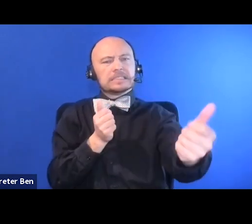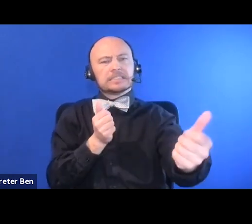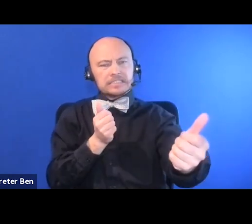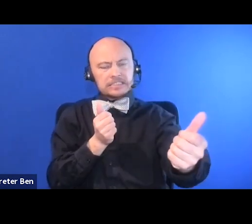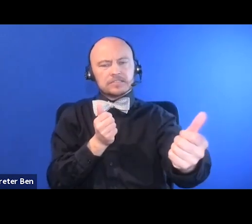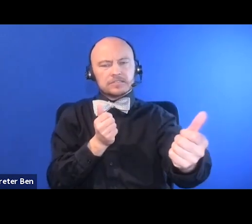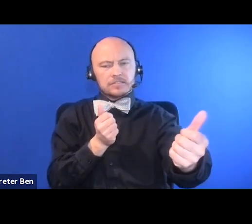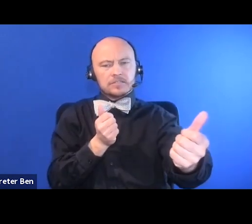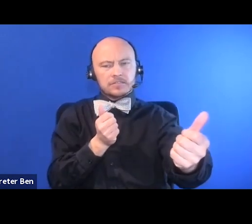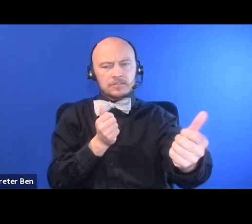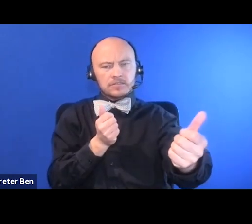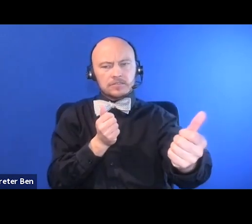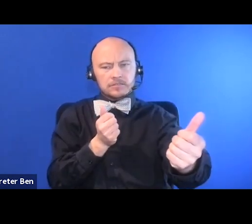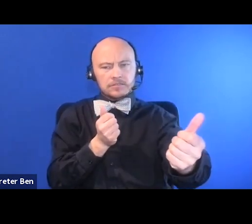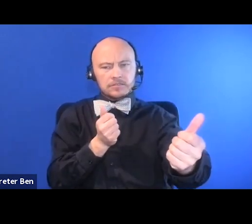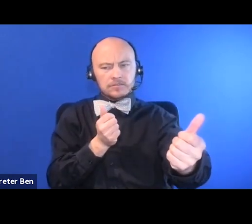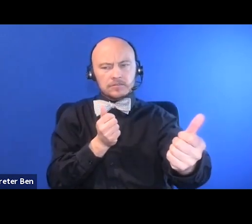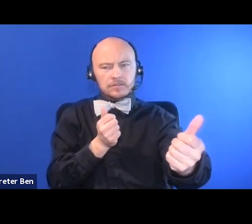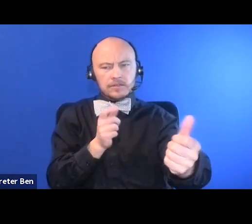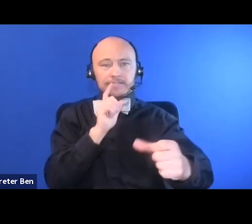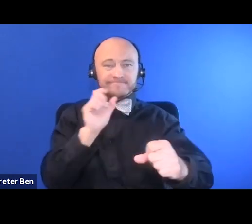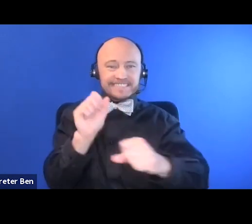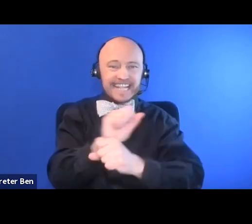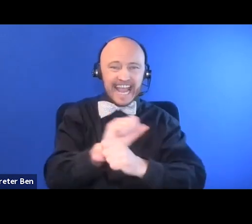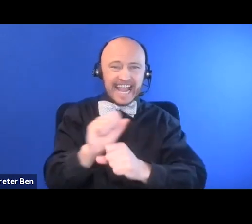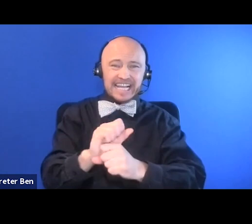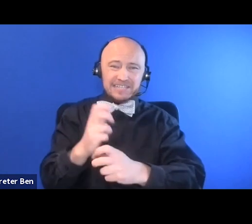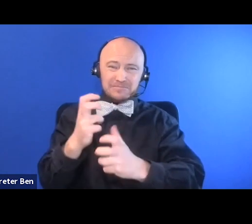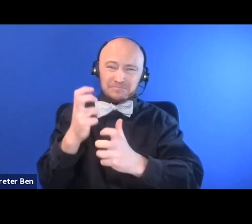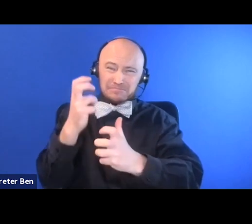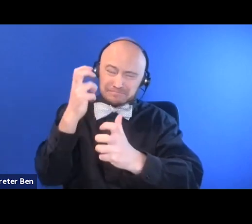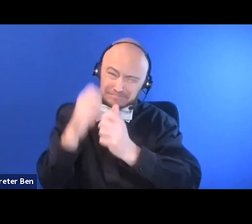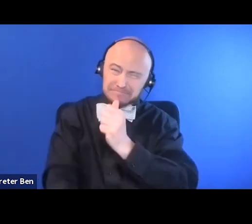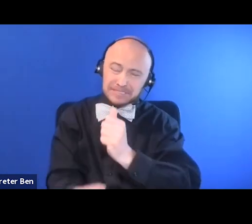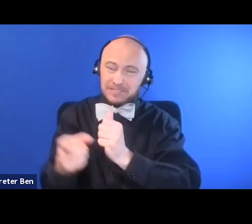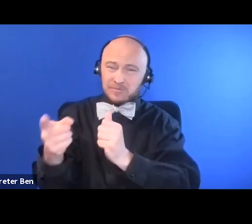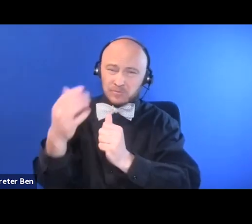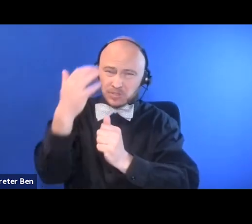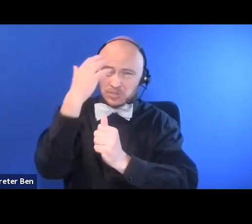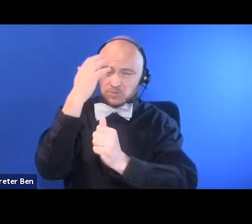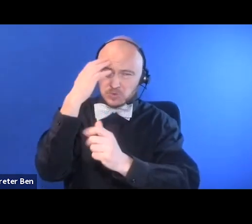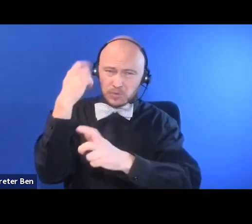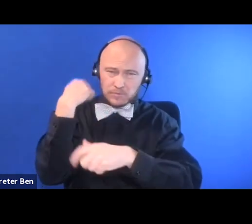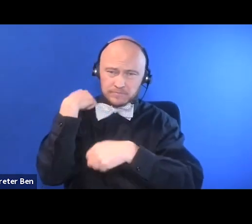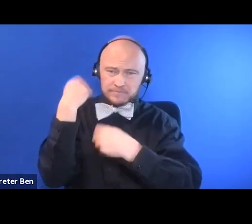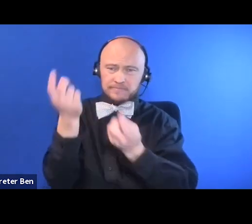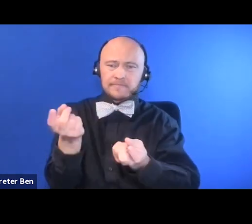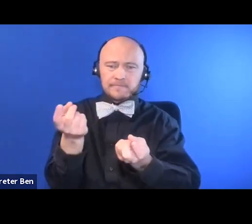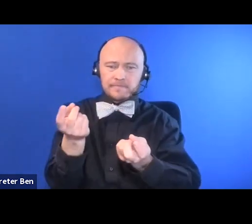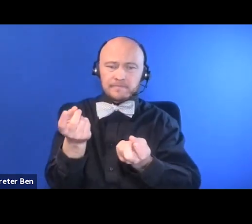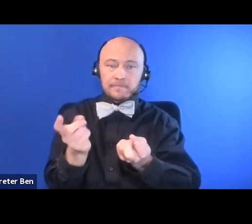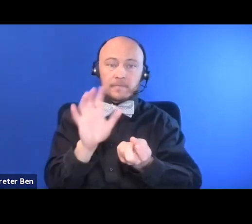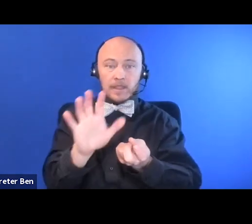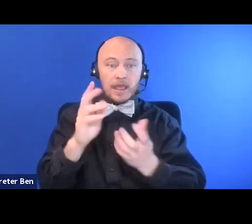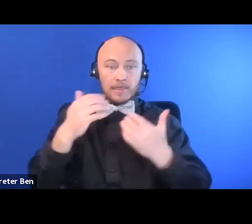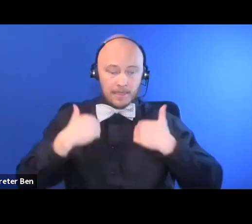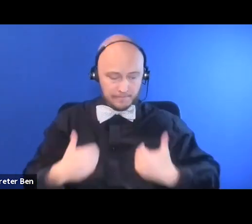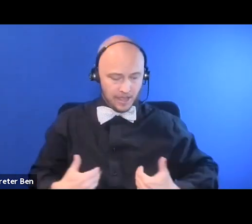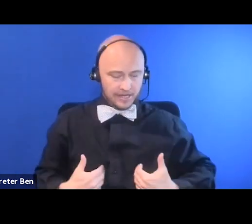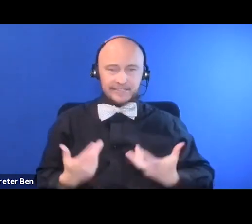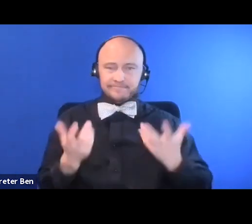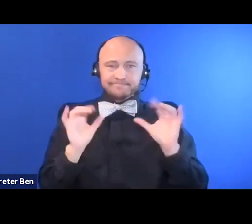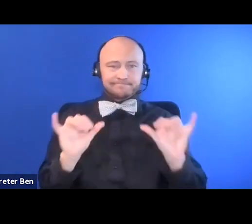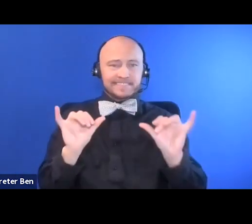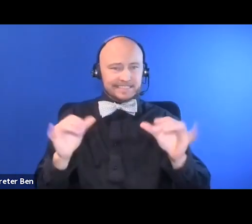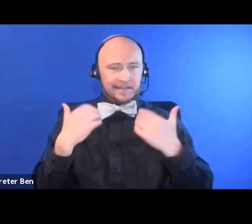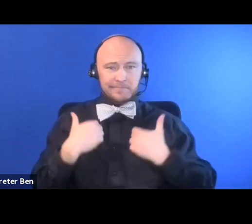apart from the brutal ones that you had known. A body is a body,